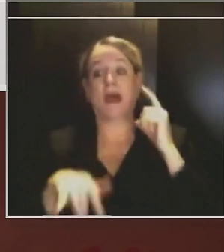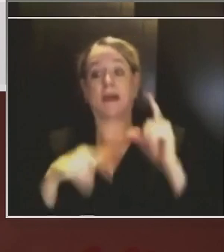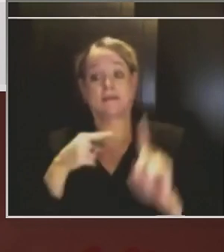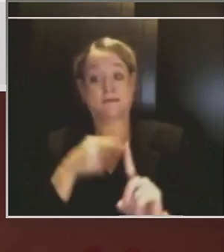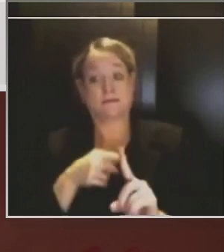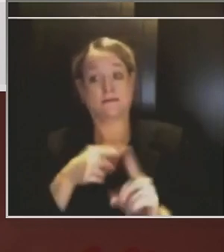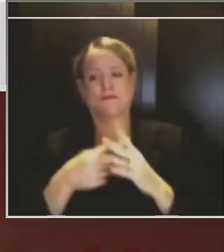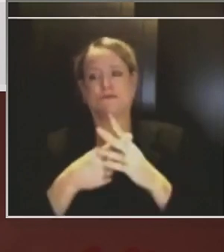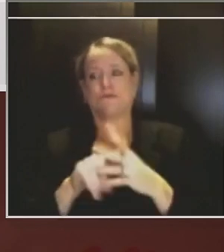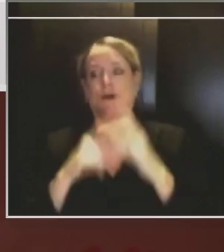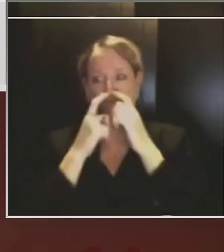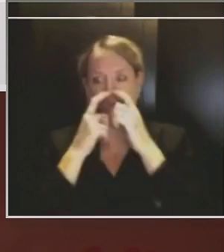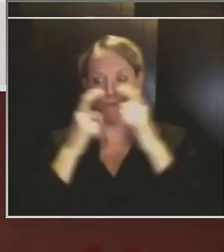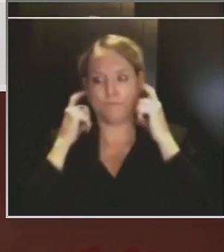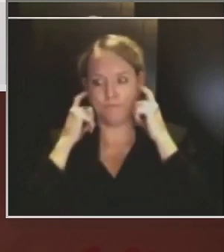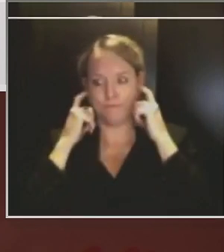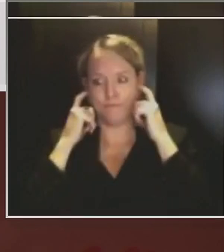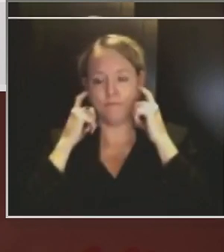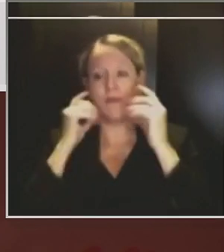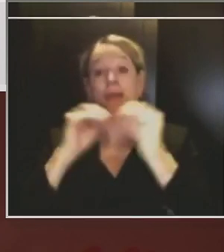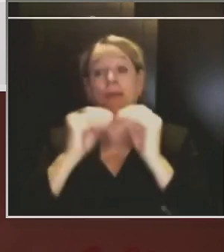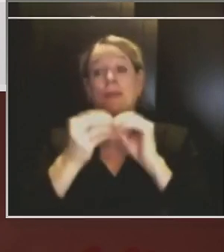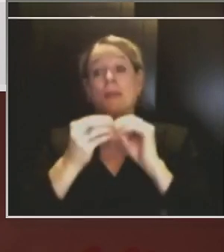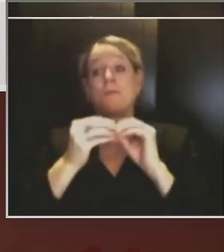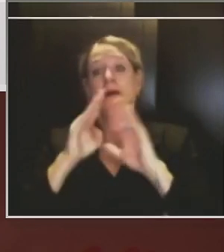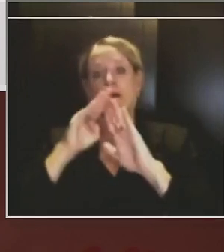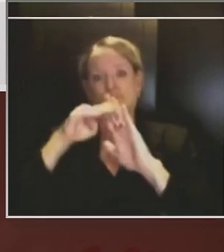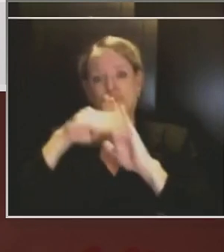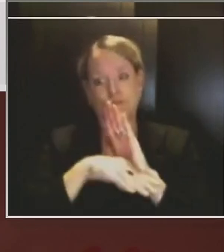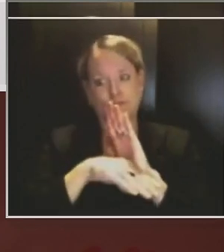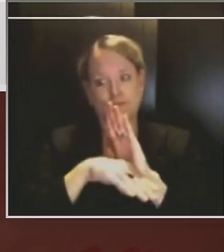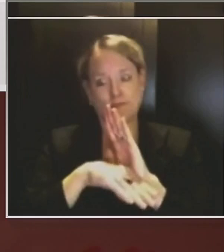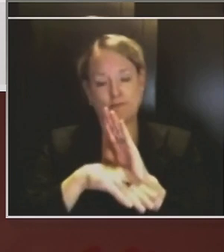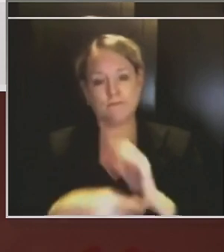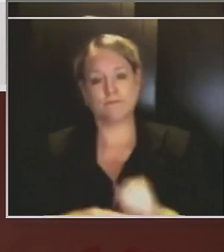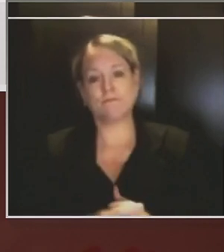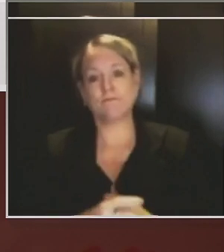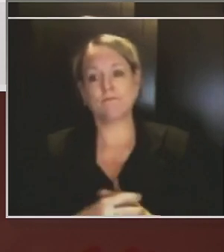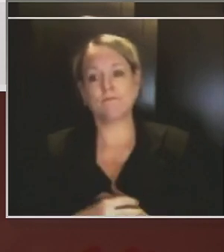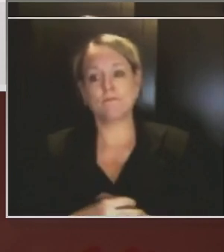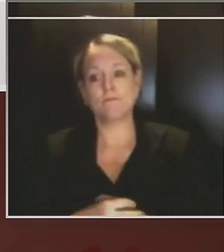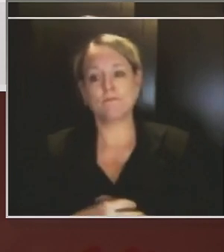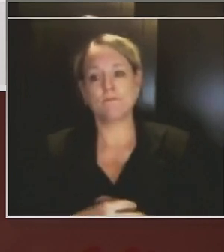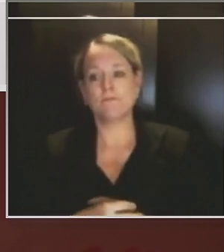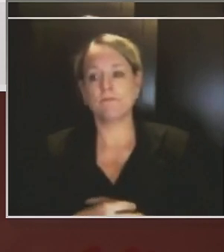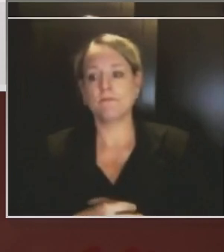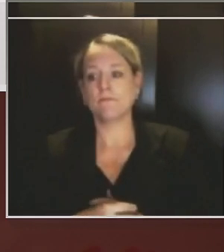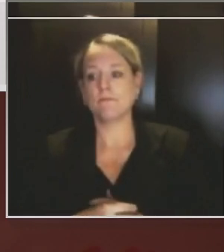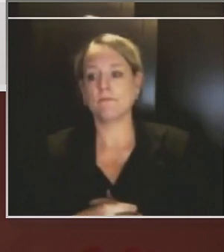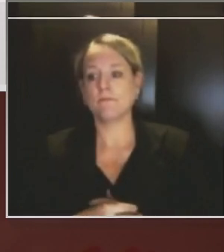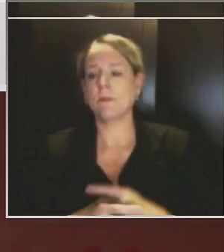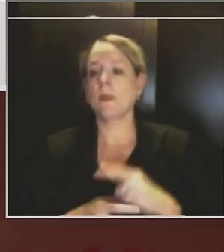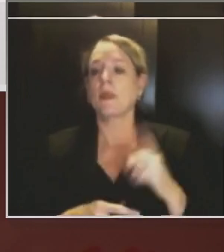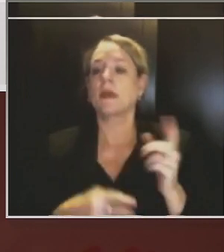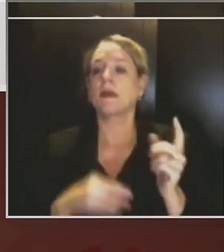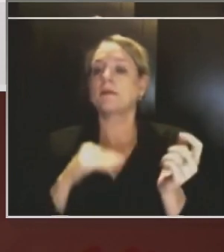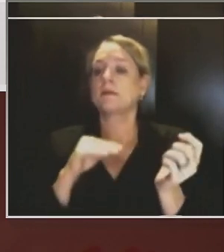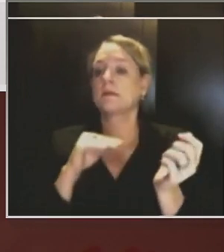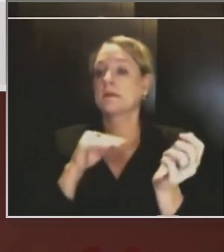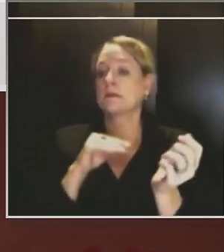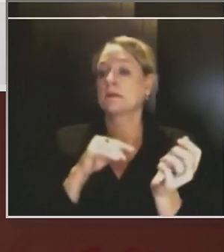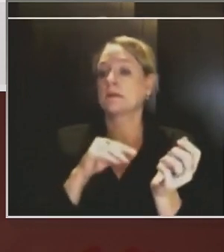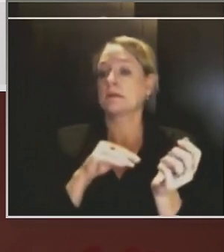Sure. Well, we don't have a great way to predict it. We're hopeful that if there was a widespread adoption of a